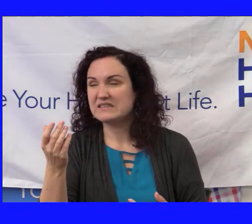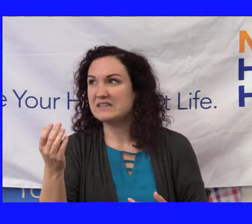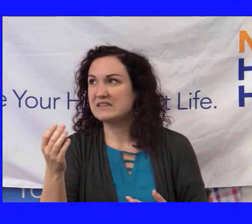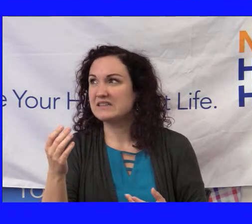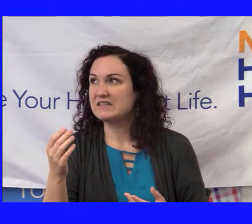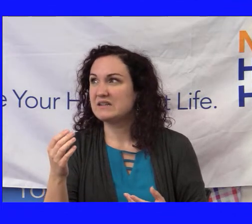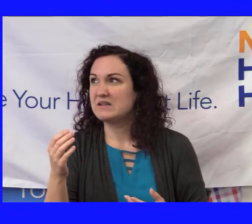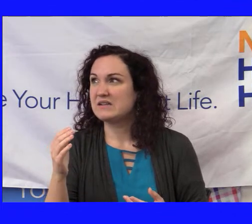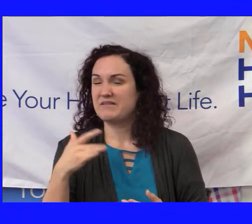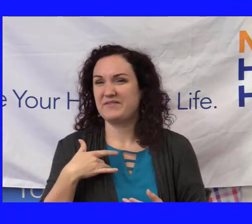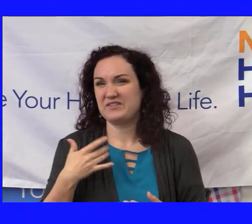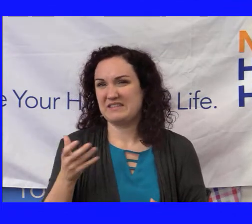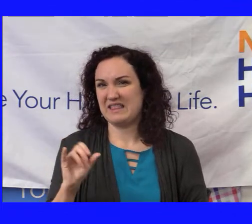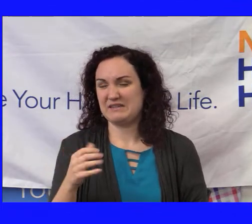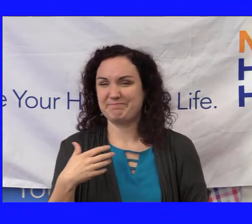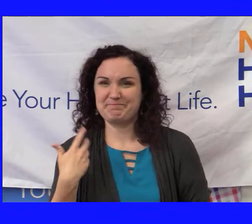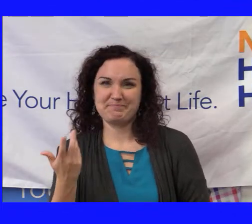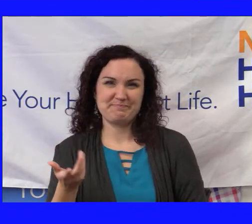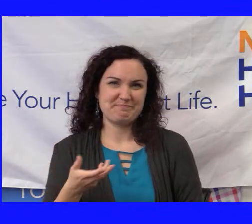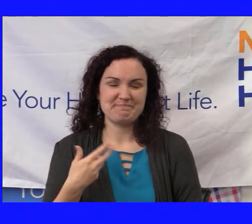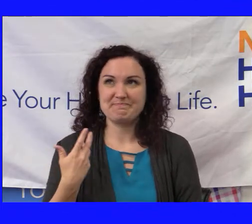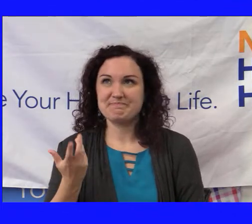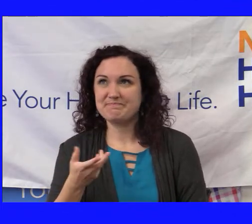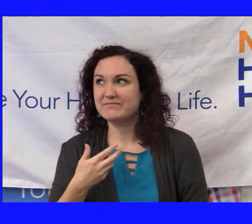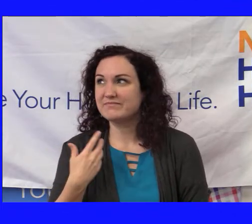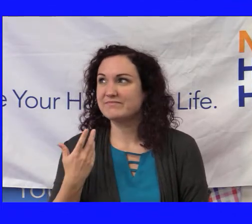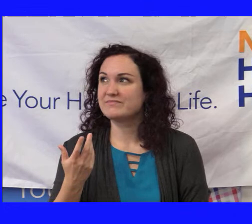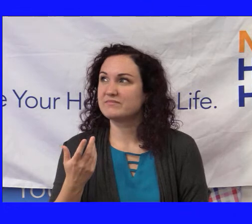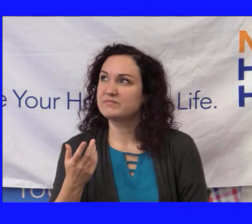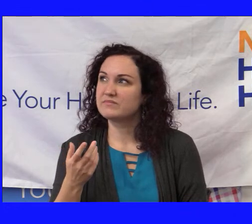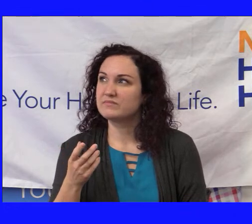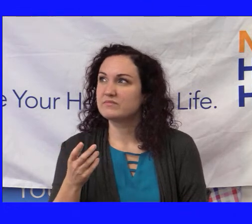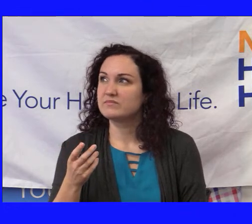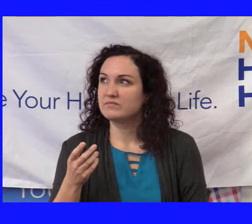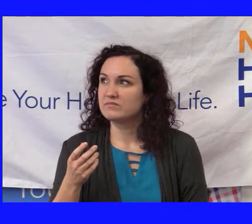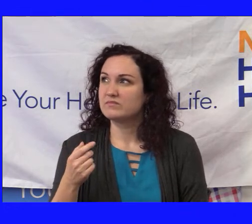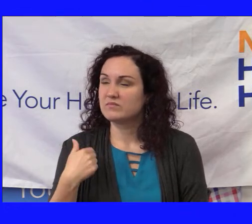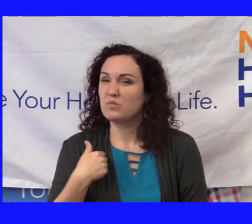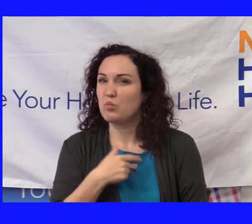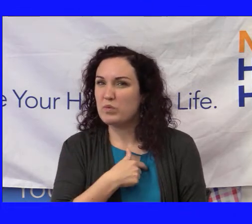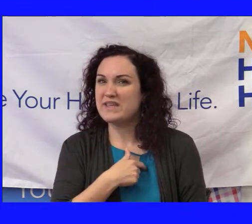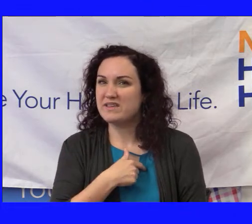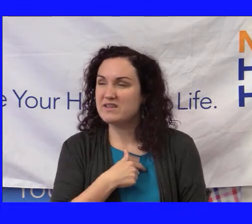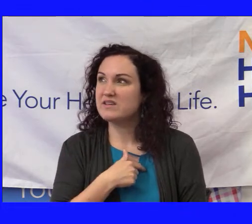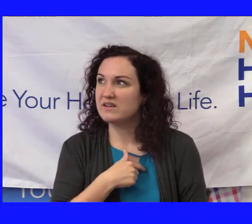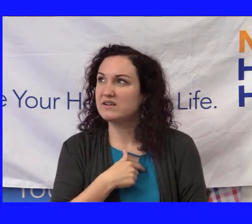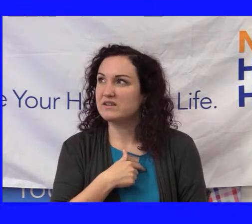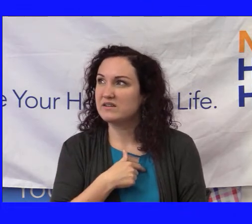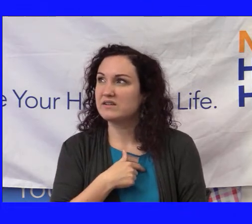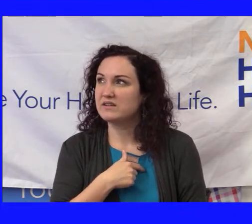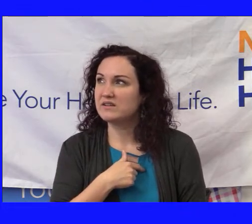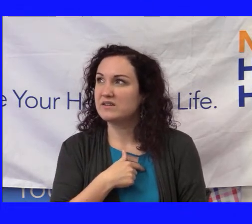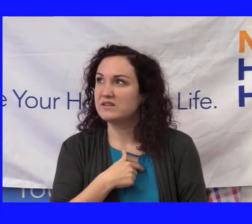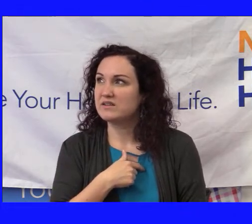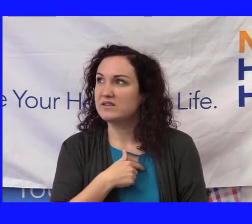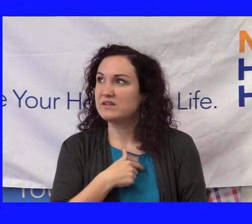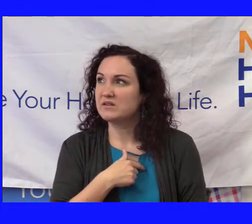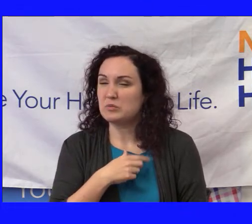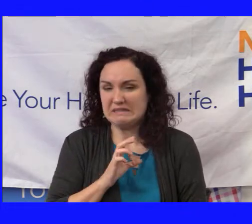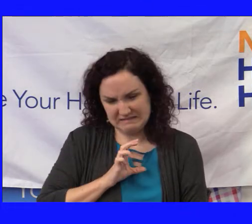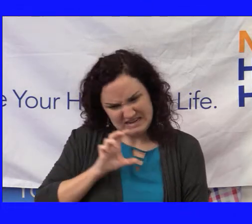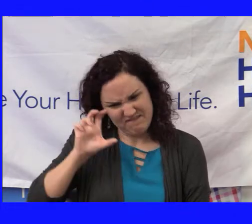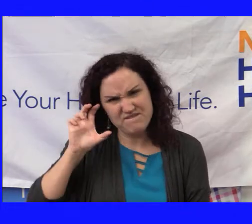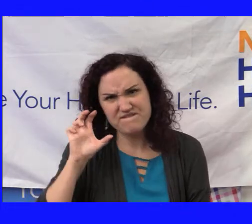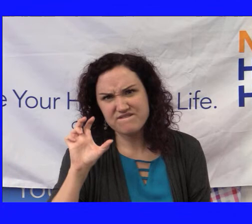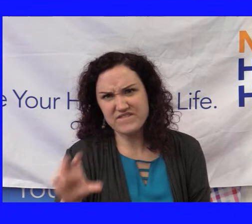it almost feels like we've kind of made a deep enough investment that